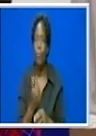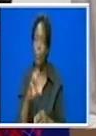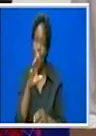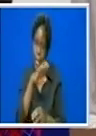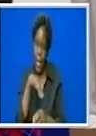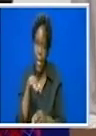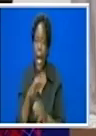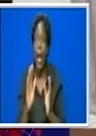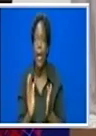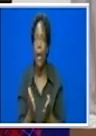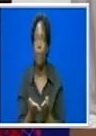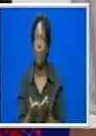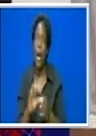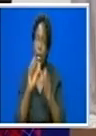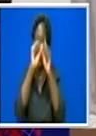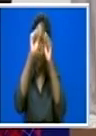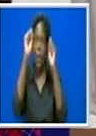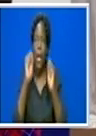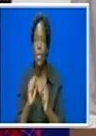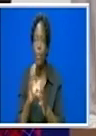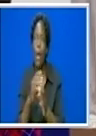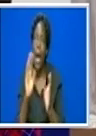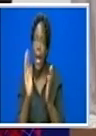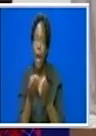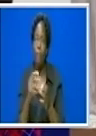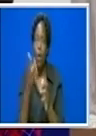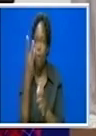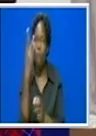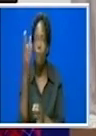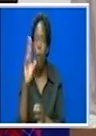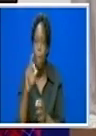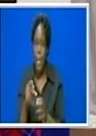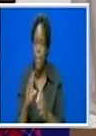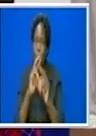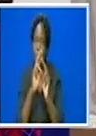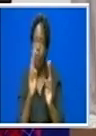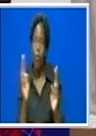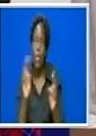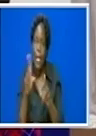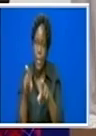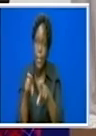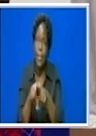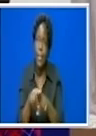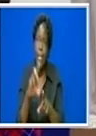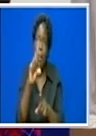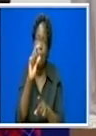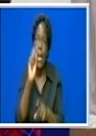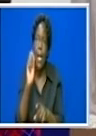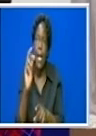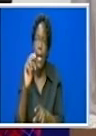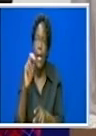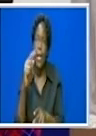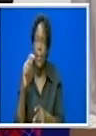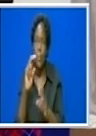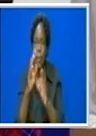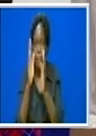have a square shape. So I had to have four pieces of wood that are the same length. Yes. What did I